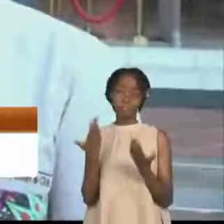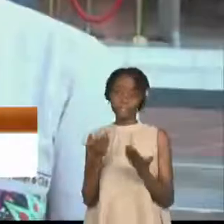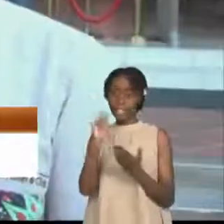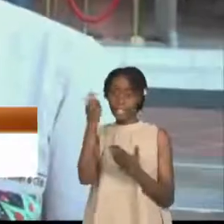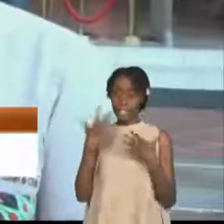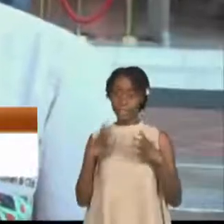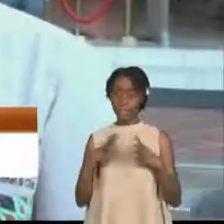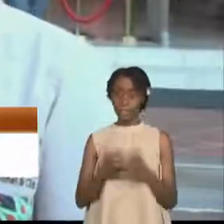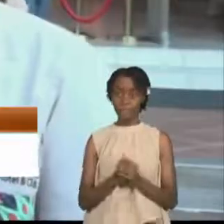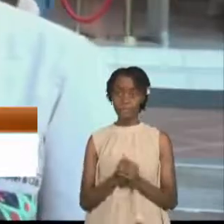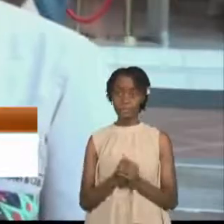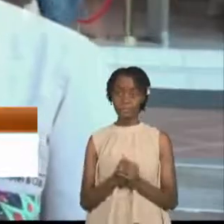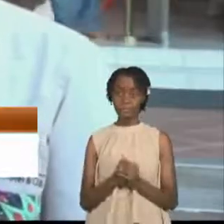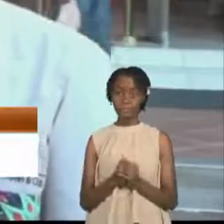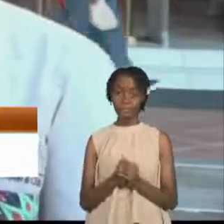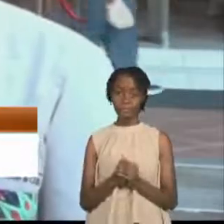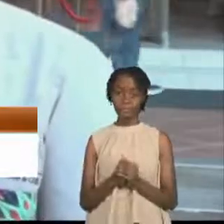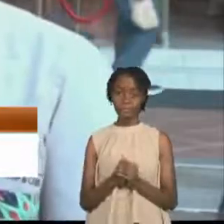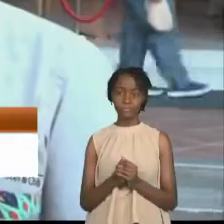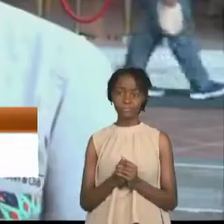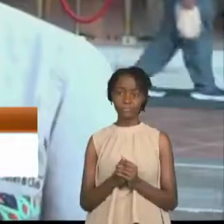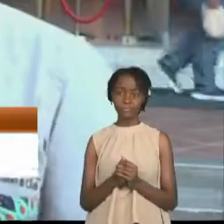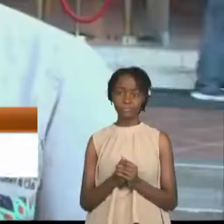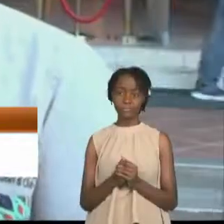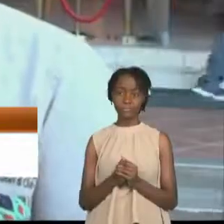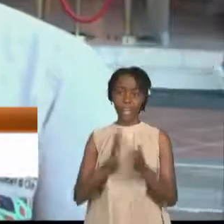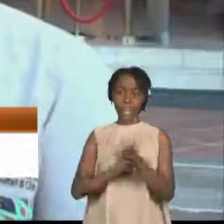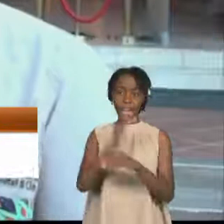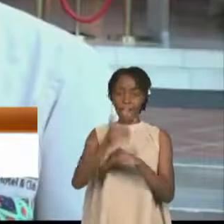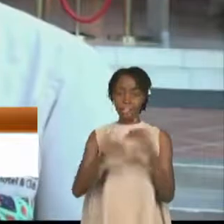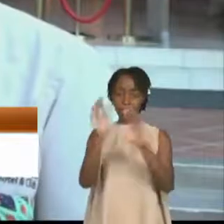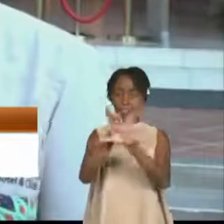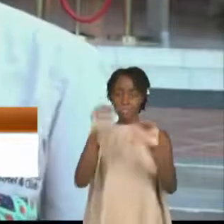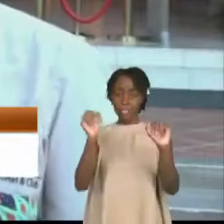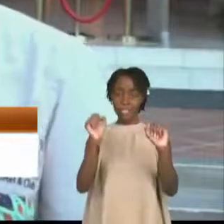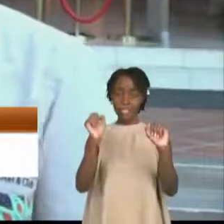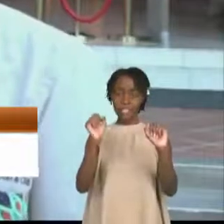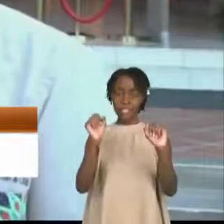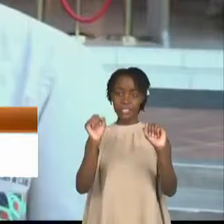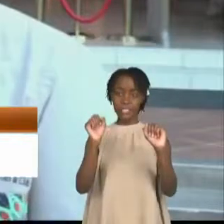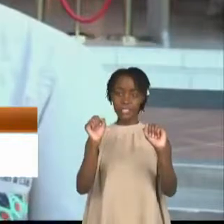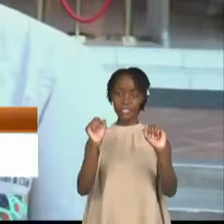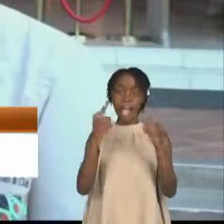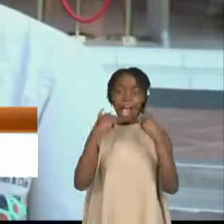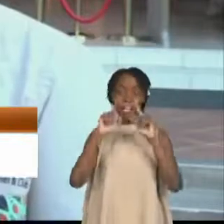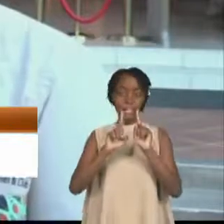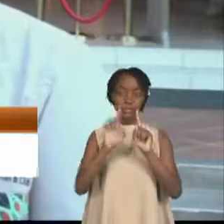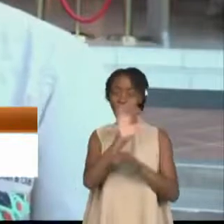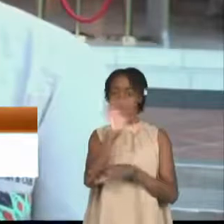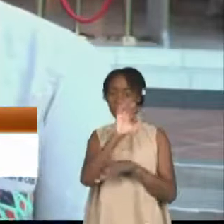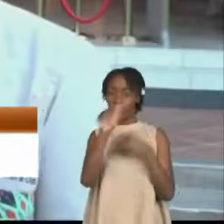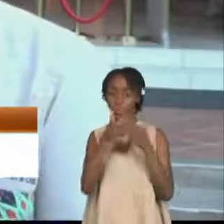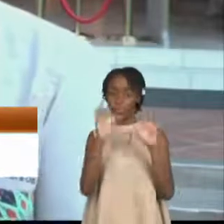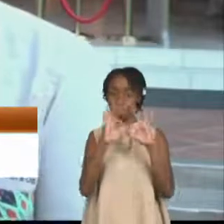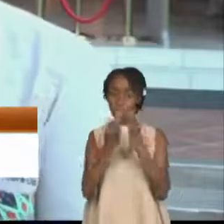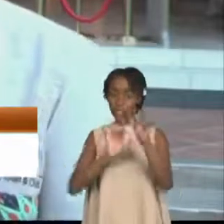our focus was very low but after the president gave a leeway for families to travel